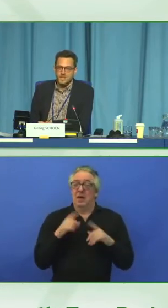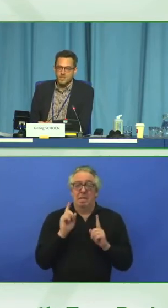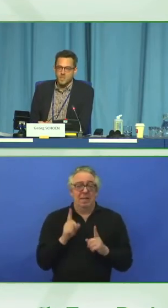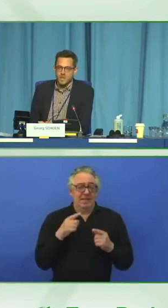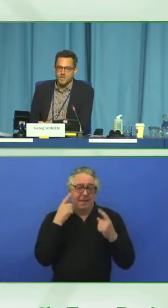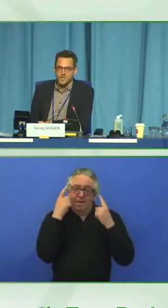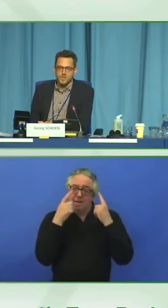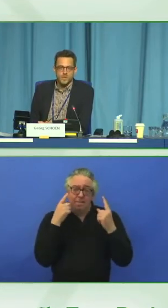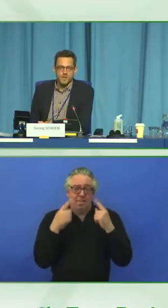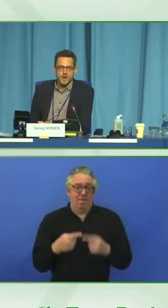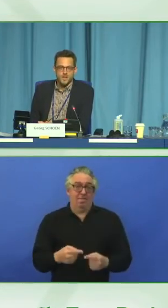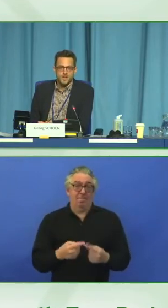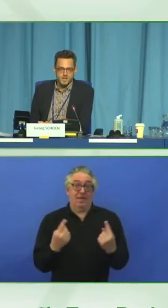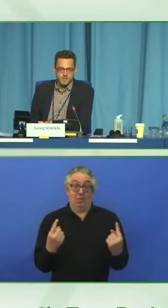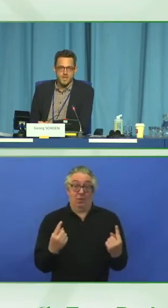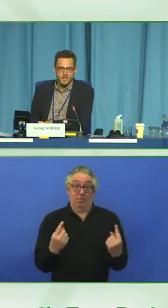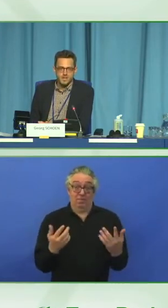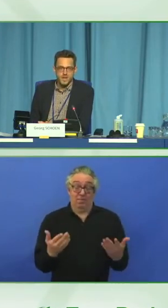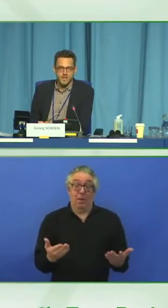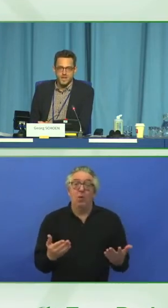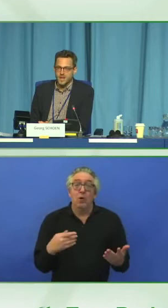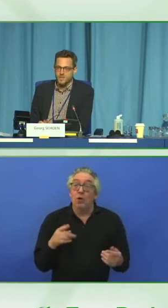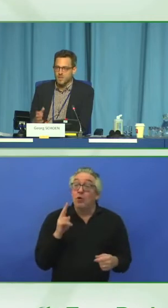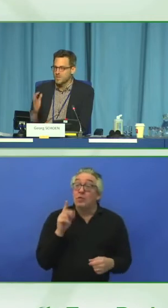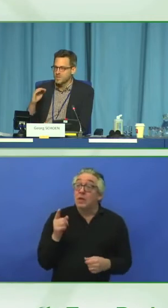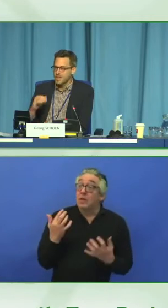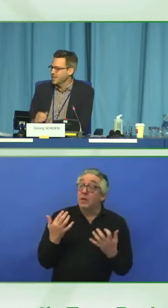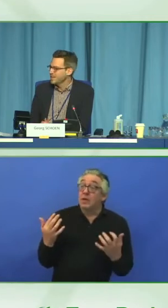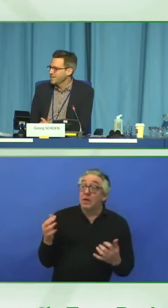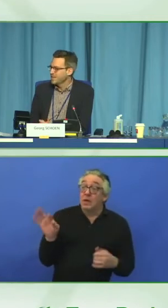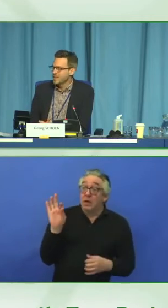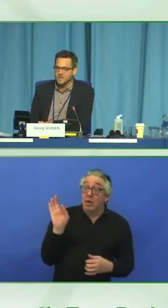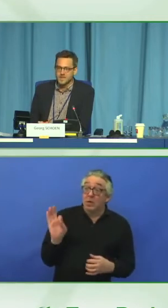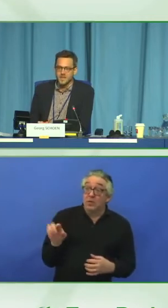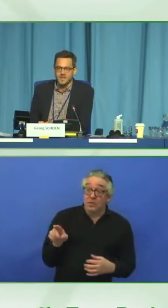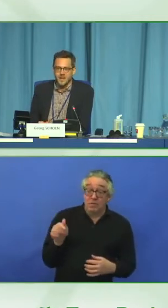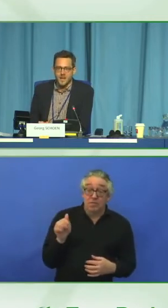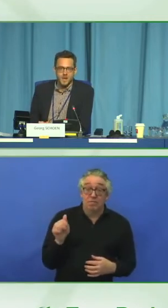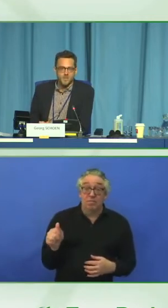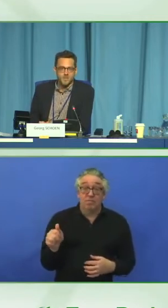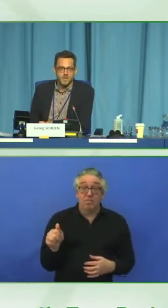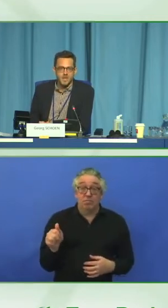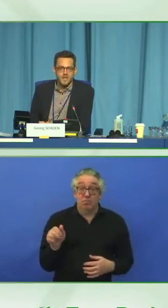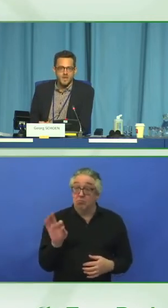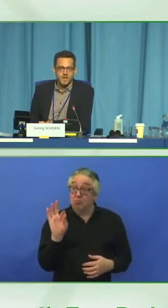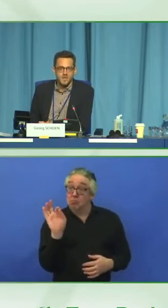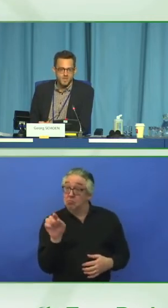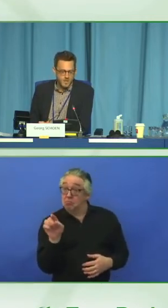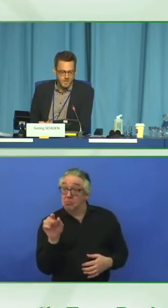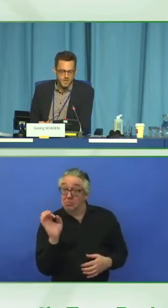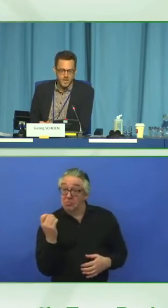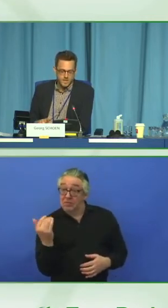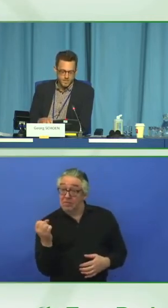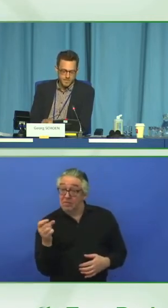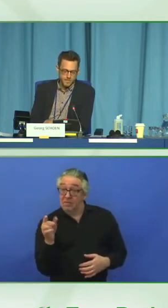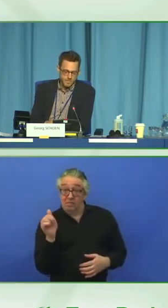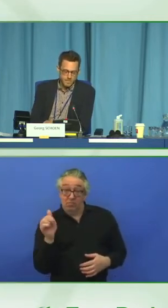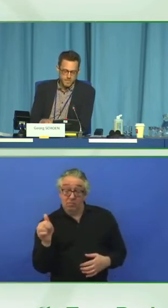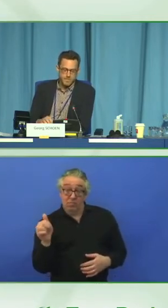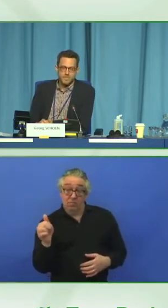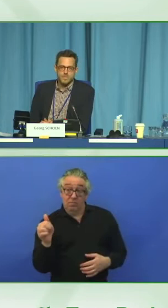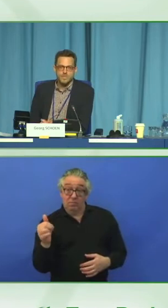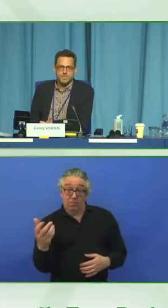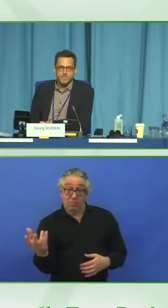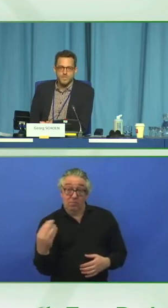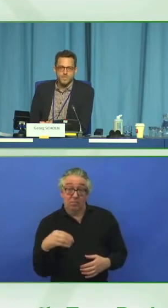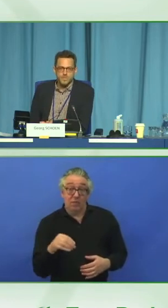there is a question from the audience, yes, right? And I'm happy to take it and integrate it, so please. Thanks a lot.